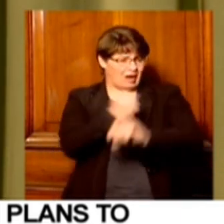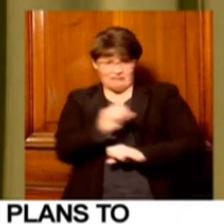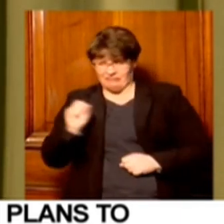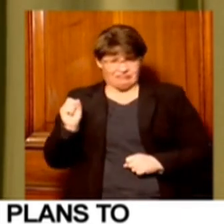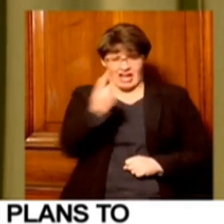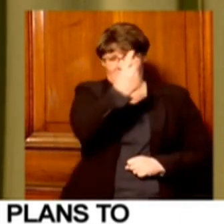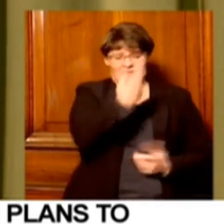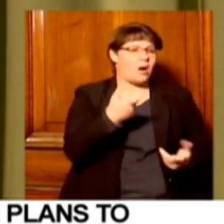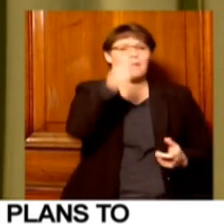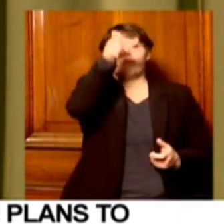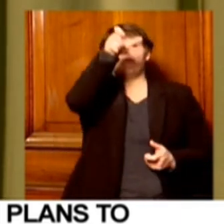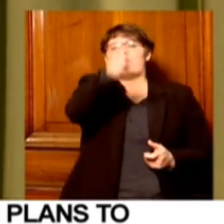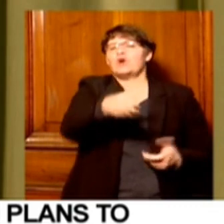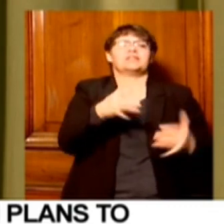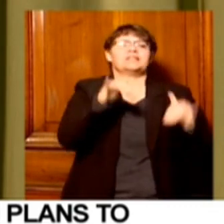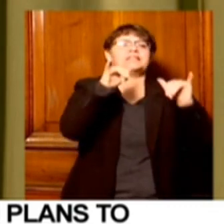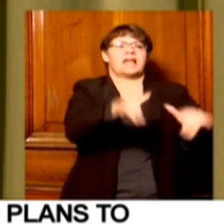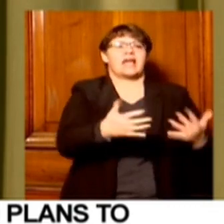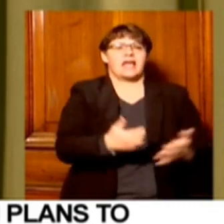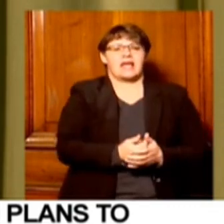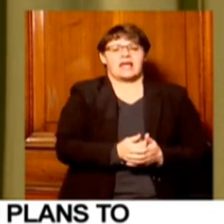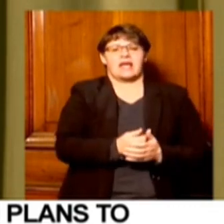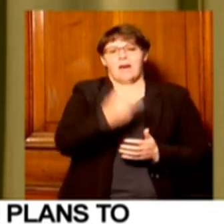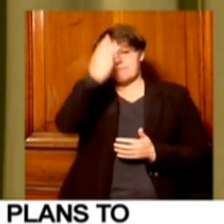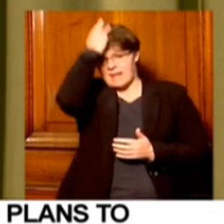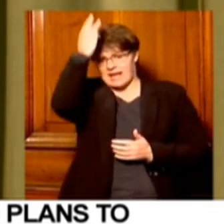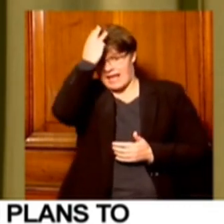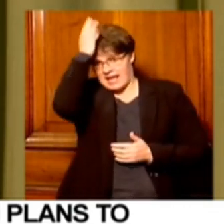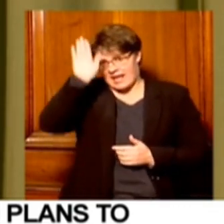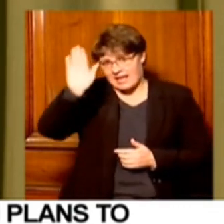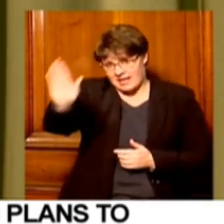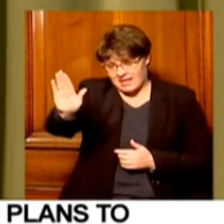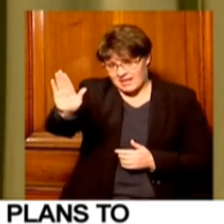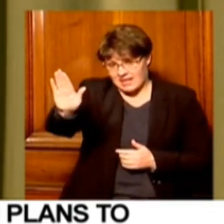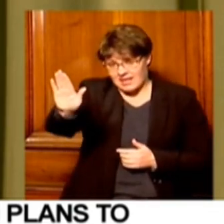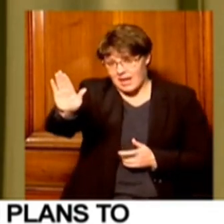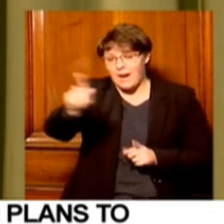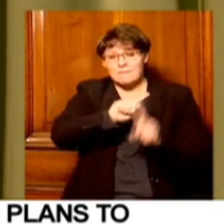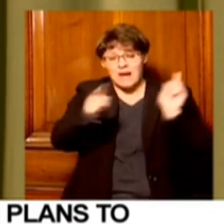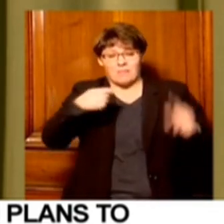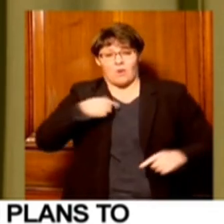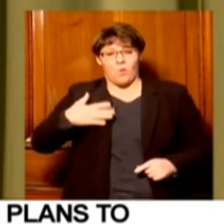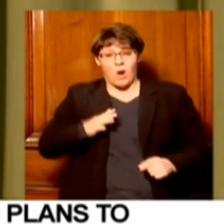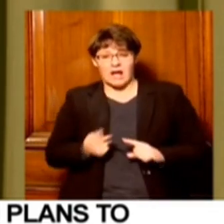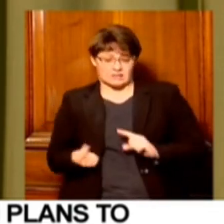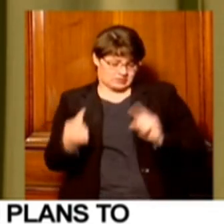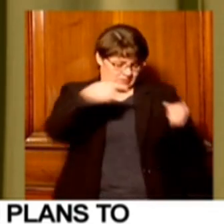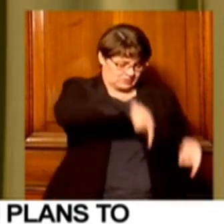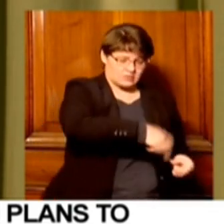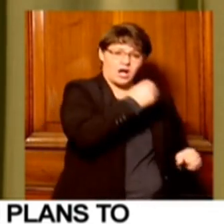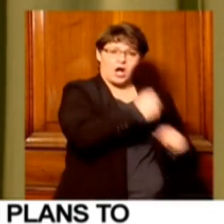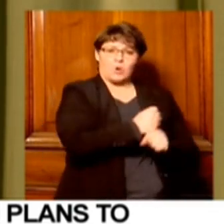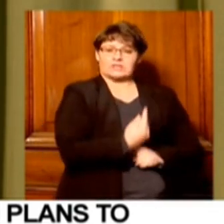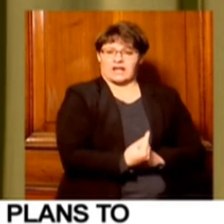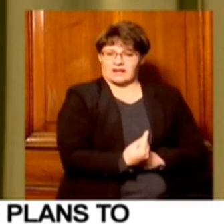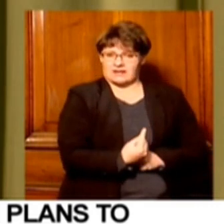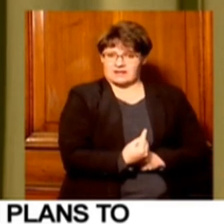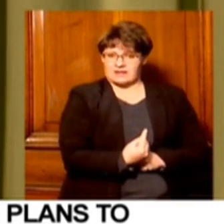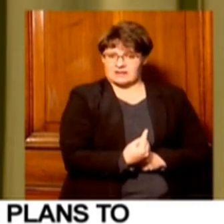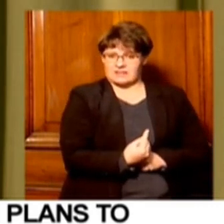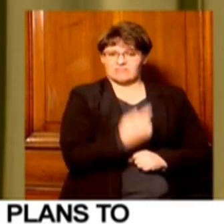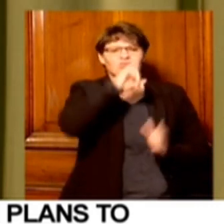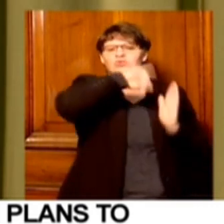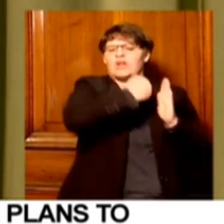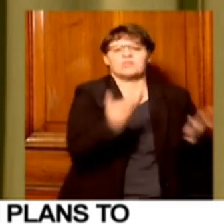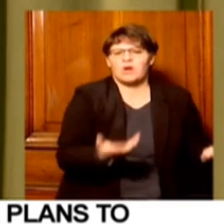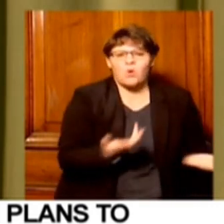a citizen who stays in Mahikeng but wishes to go to to come to Gauteng, say to Johannesburg